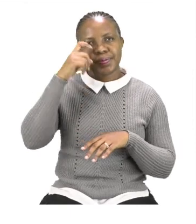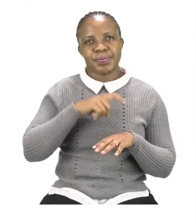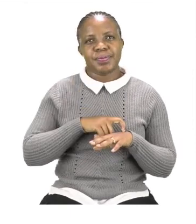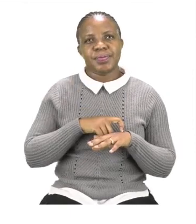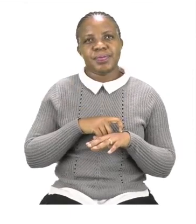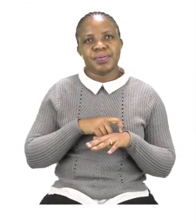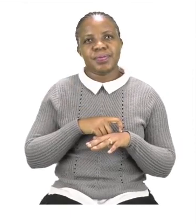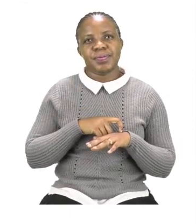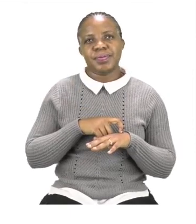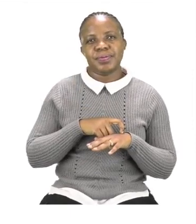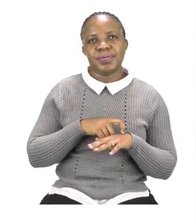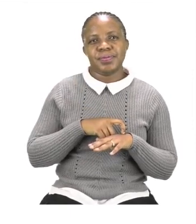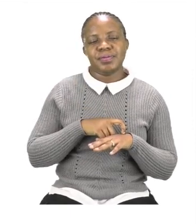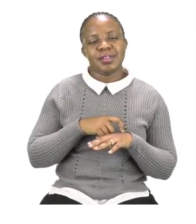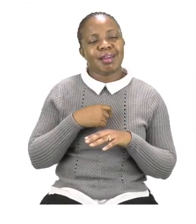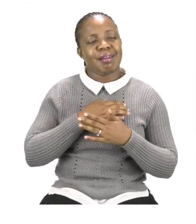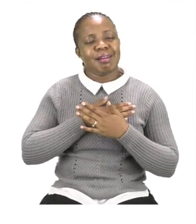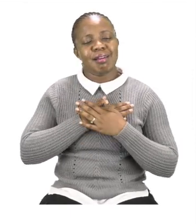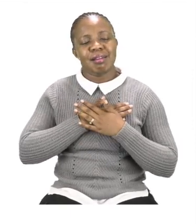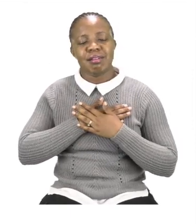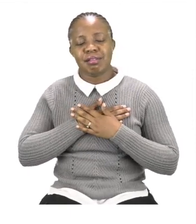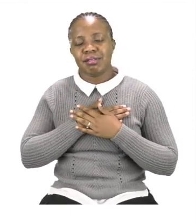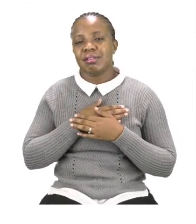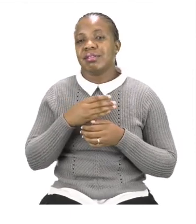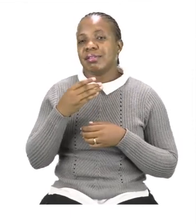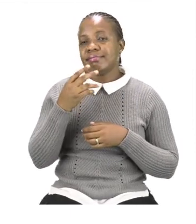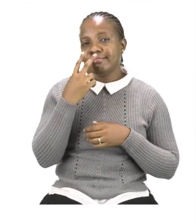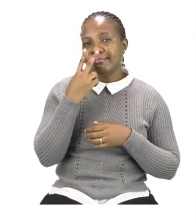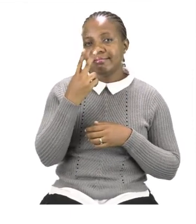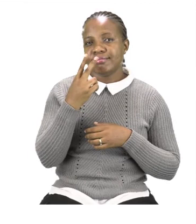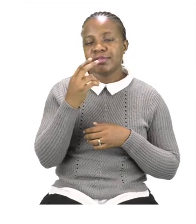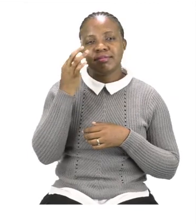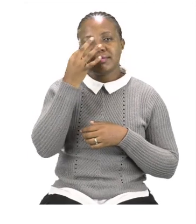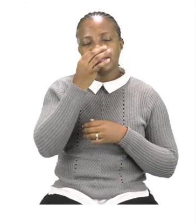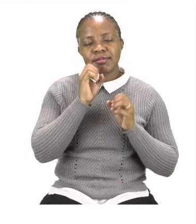I love to see the flowers bloom.